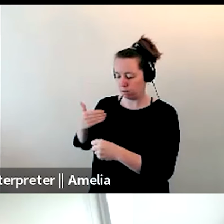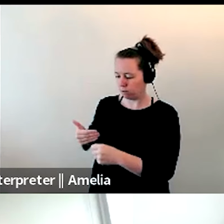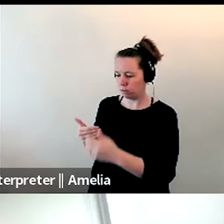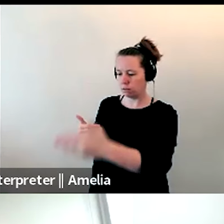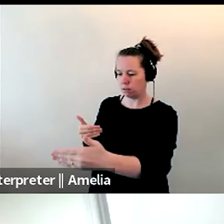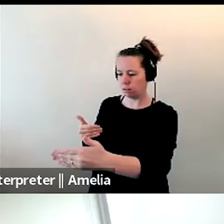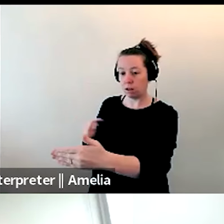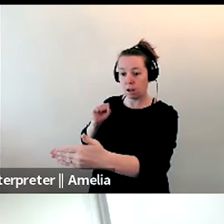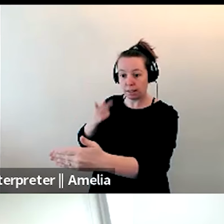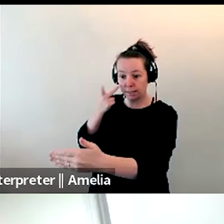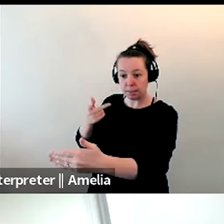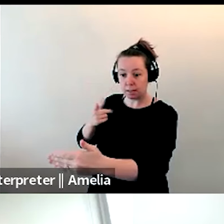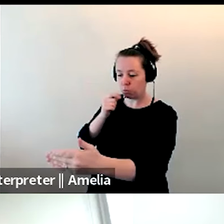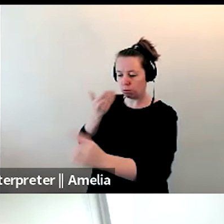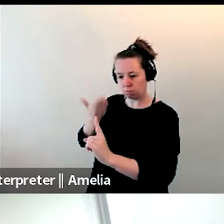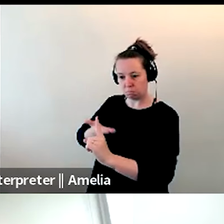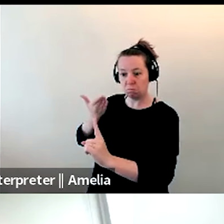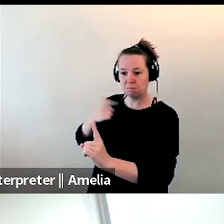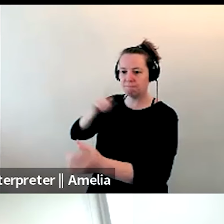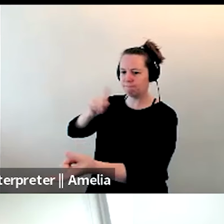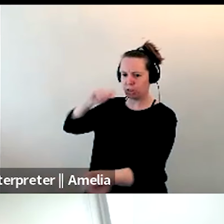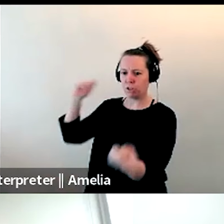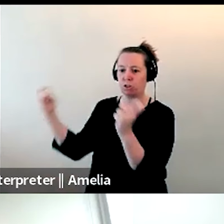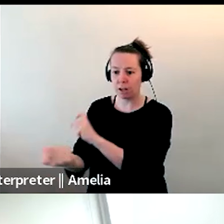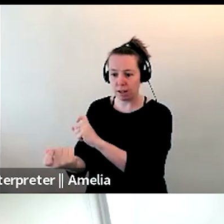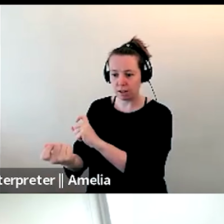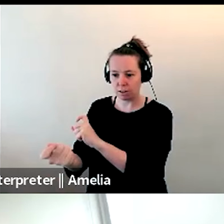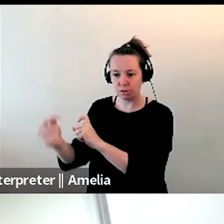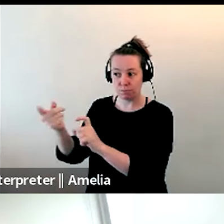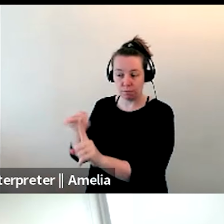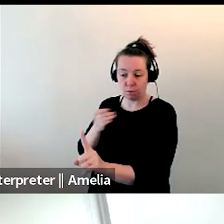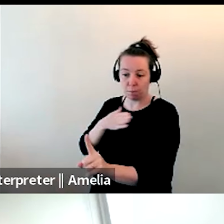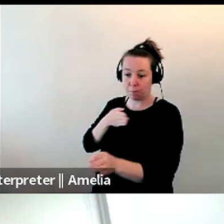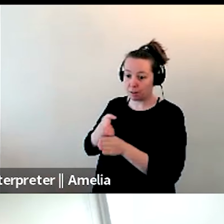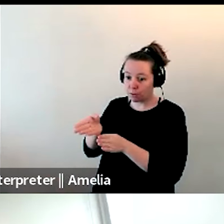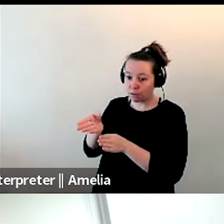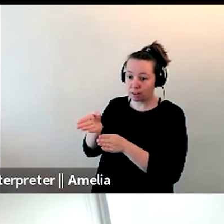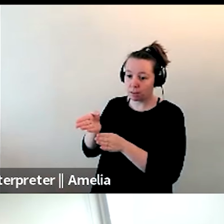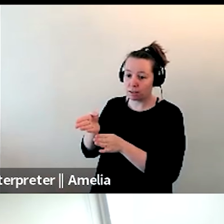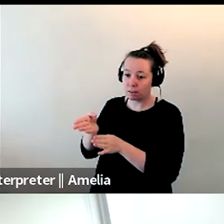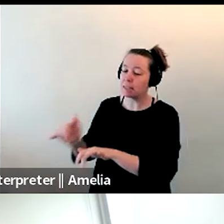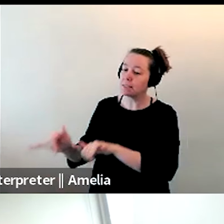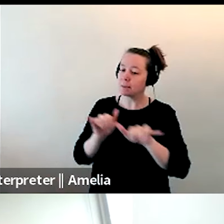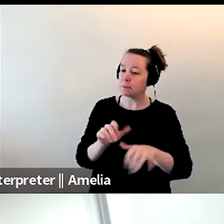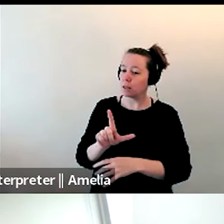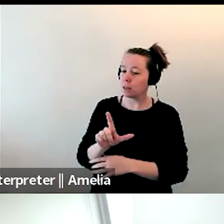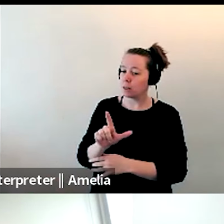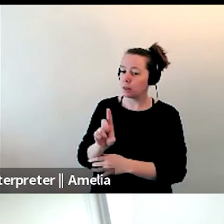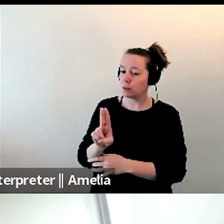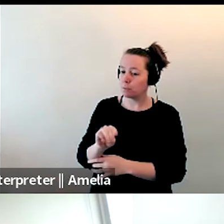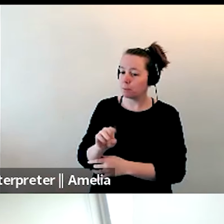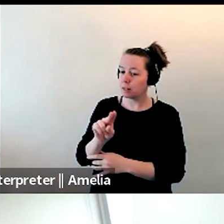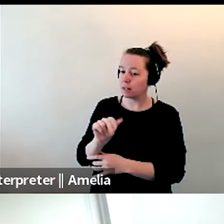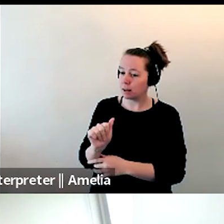believe it's based on my career evolution. So also taking Lumina, they were very similar. I like how